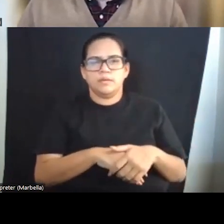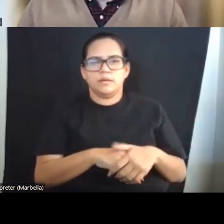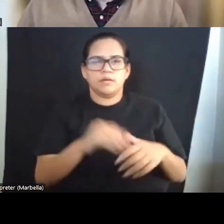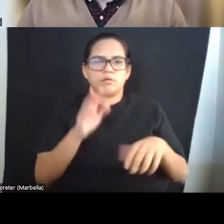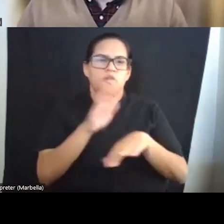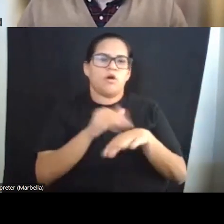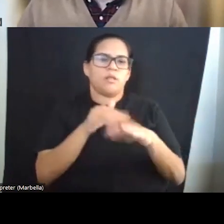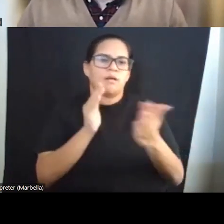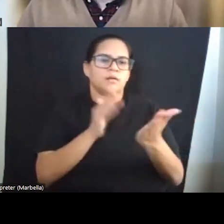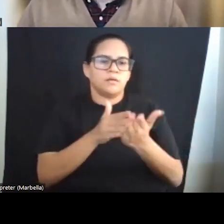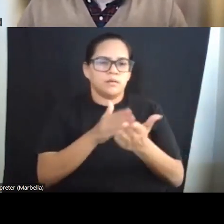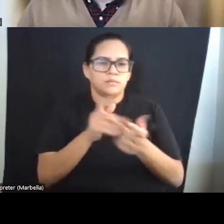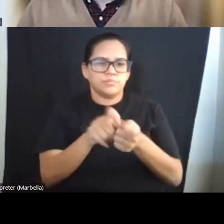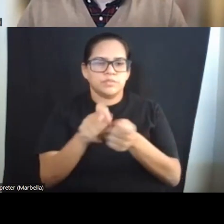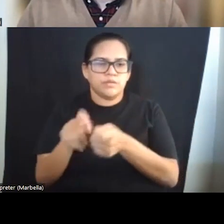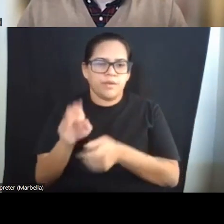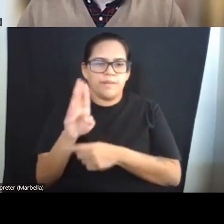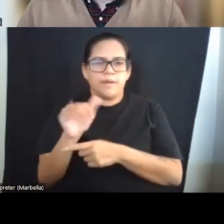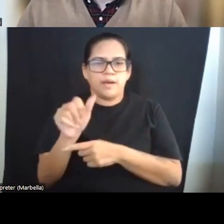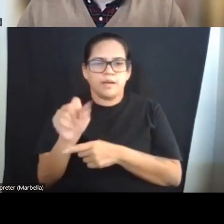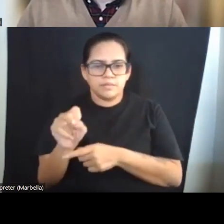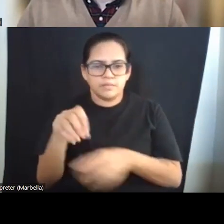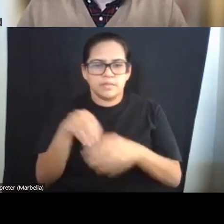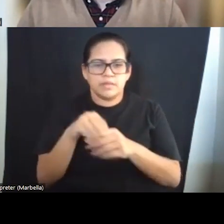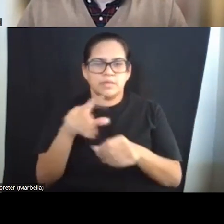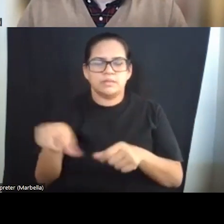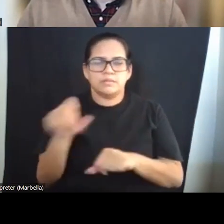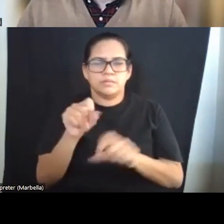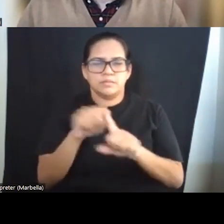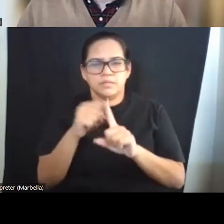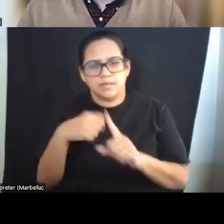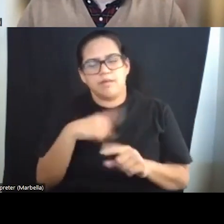against certain biases in society. I really like the work